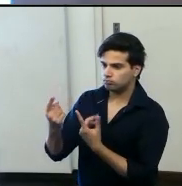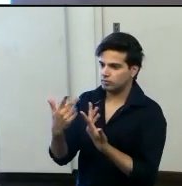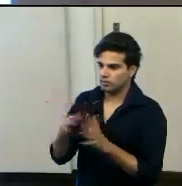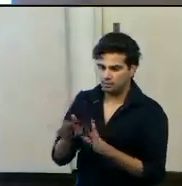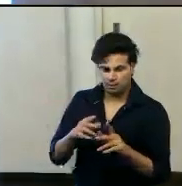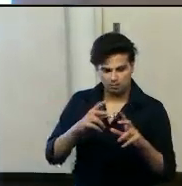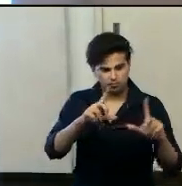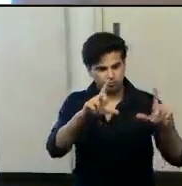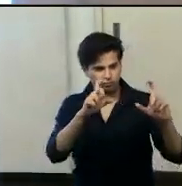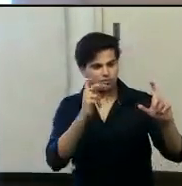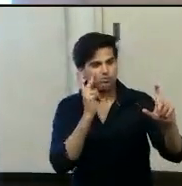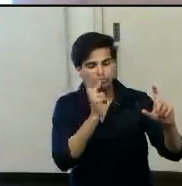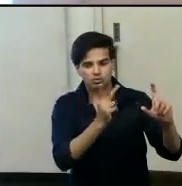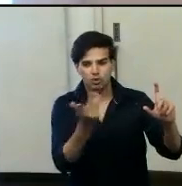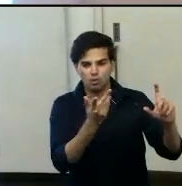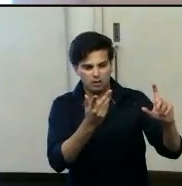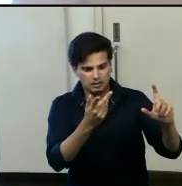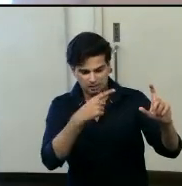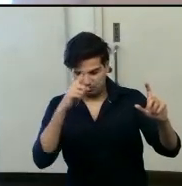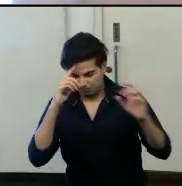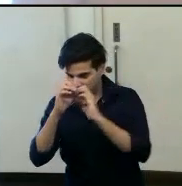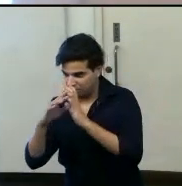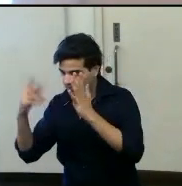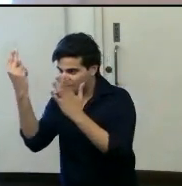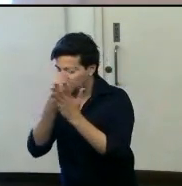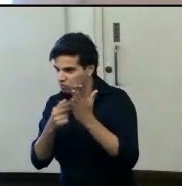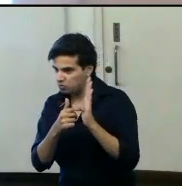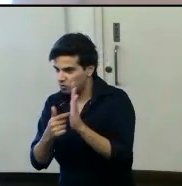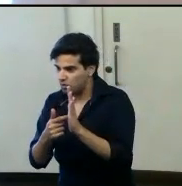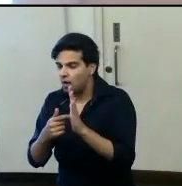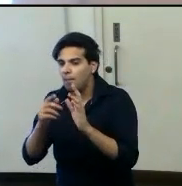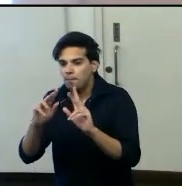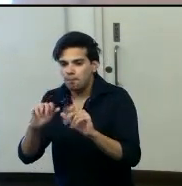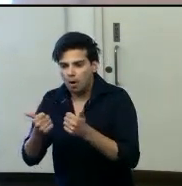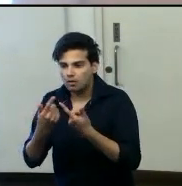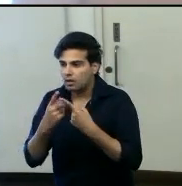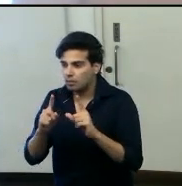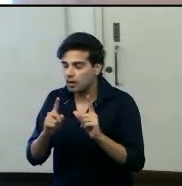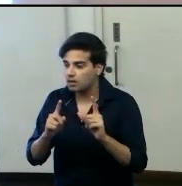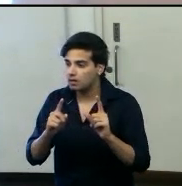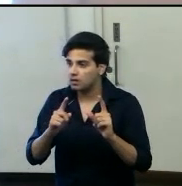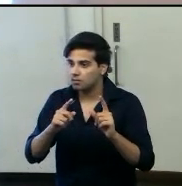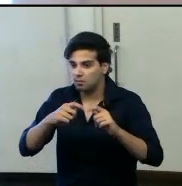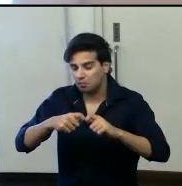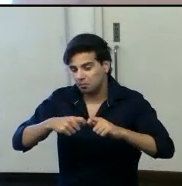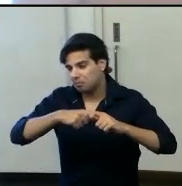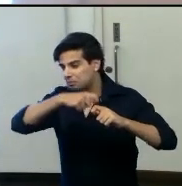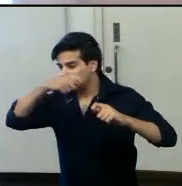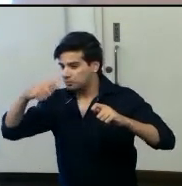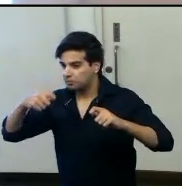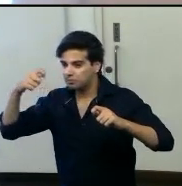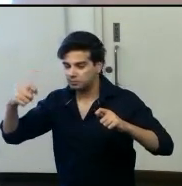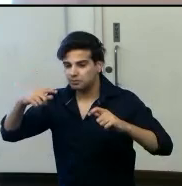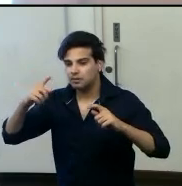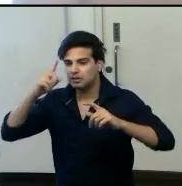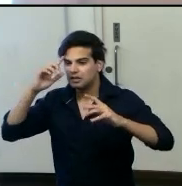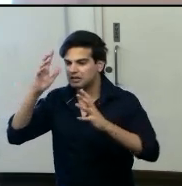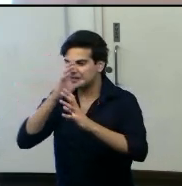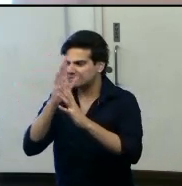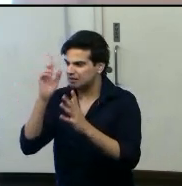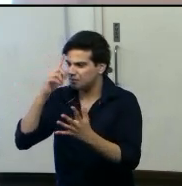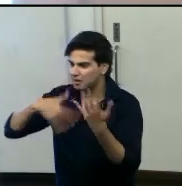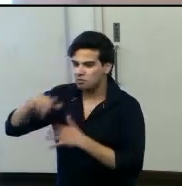saw, then I cannot make another mime, and then it's possible, but it can lead to much more confusion perhaps. Yeah.